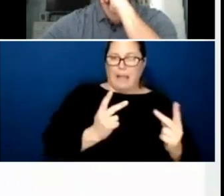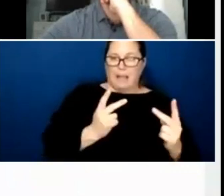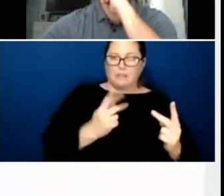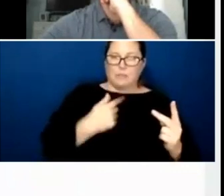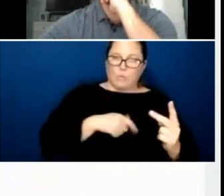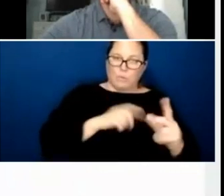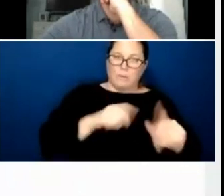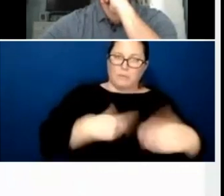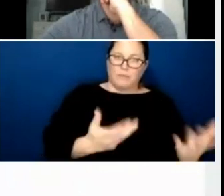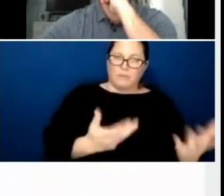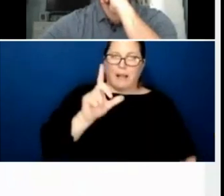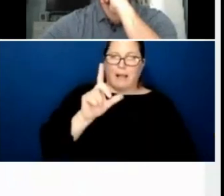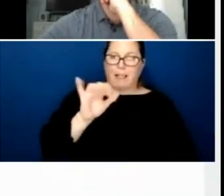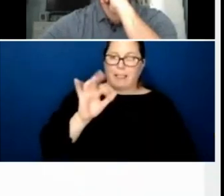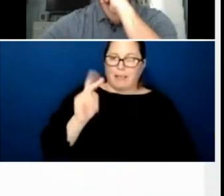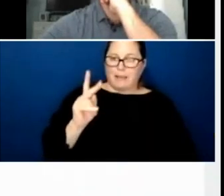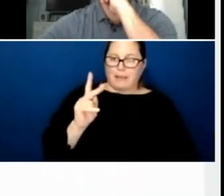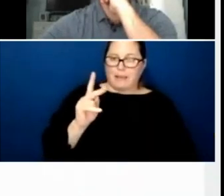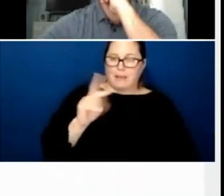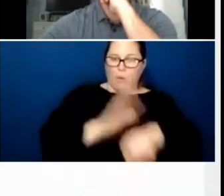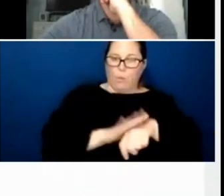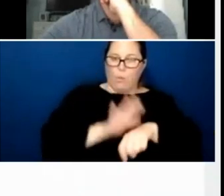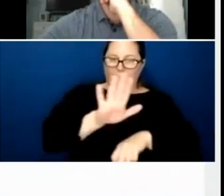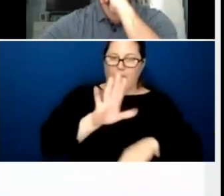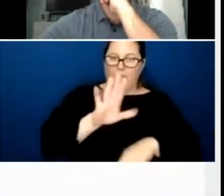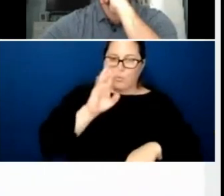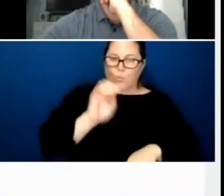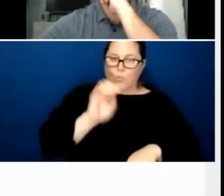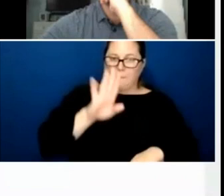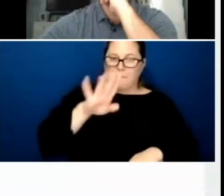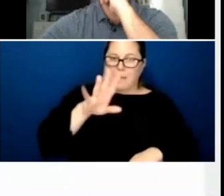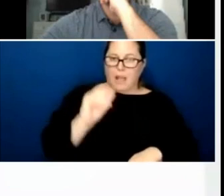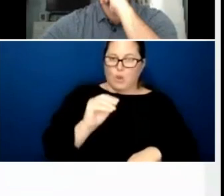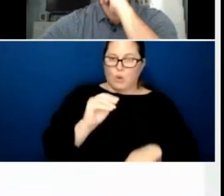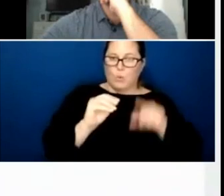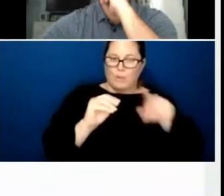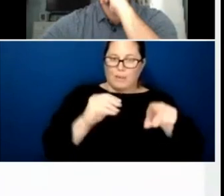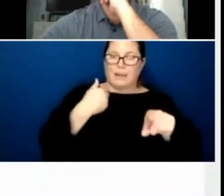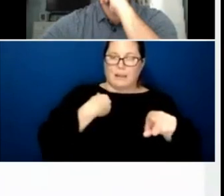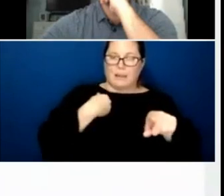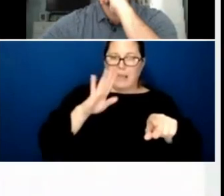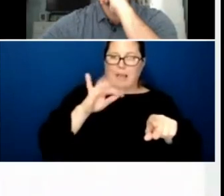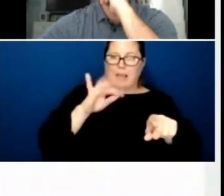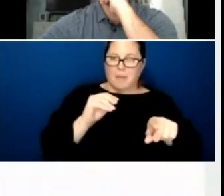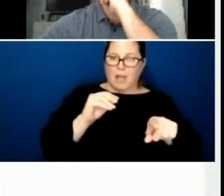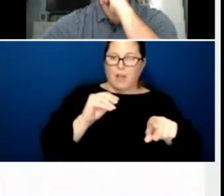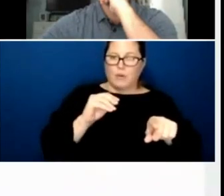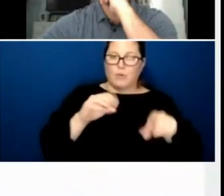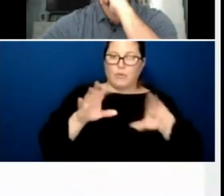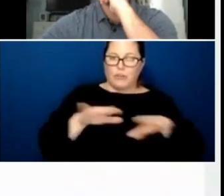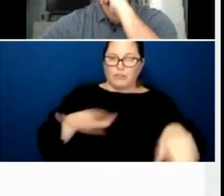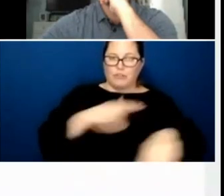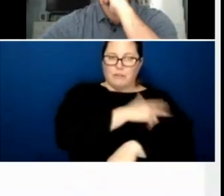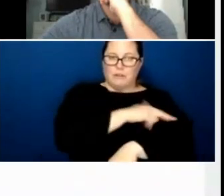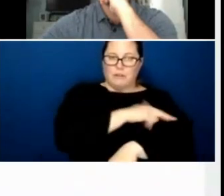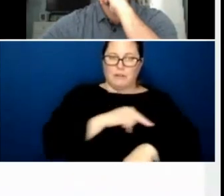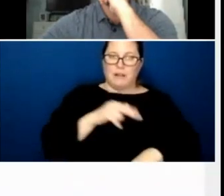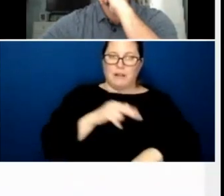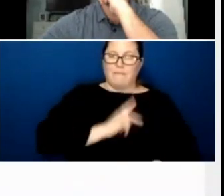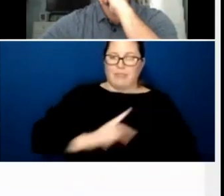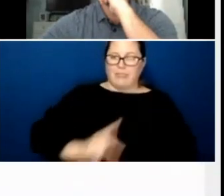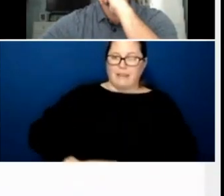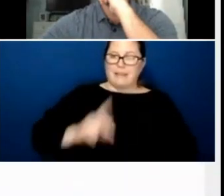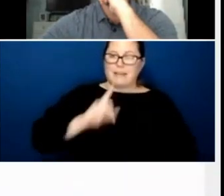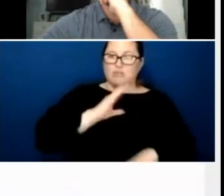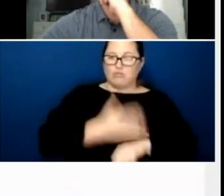their website bios. Dr. Williams has a bio on the Children's Hospital of the King's Daughters. That's where he